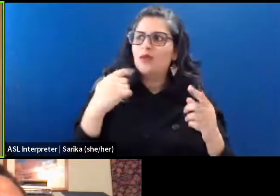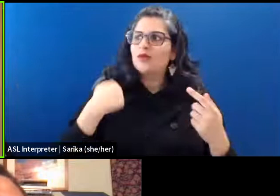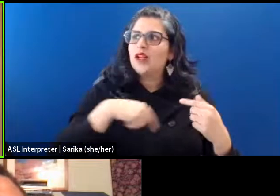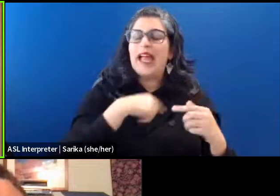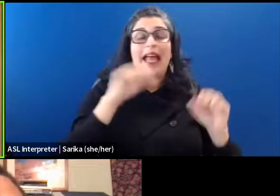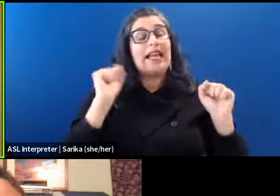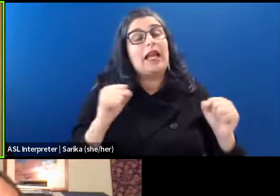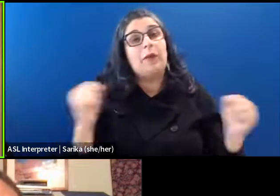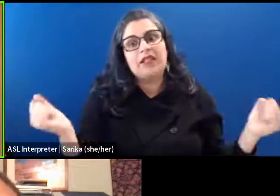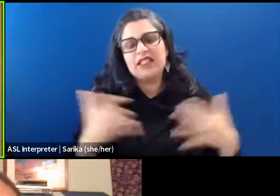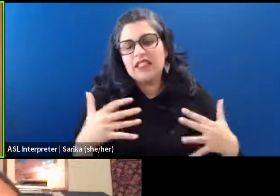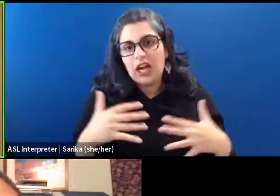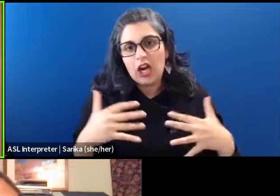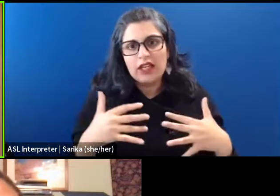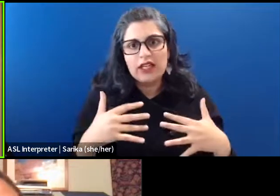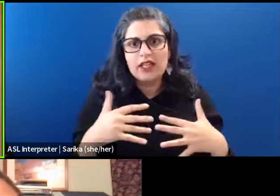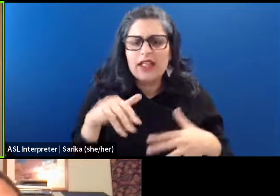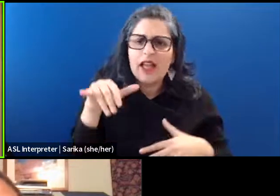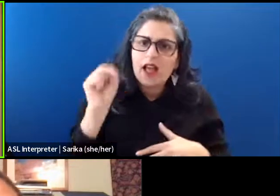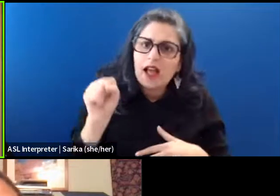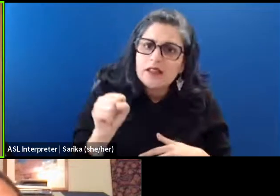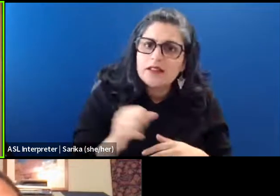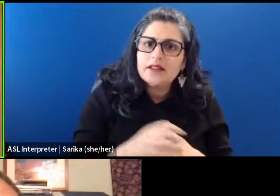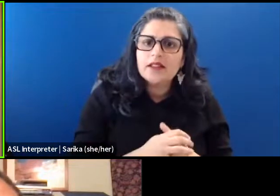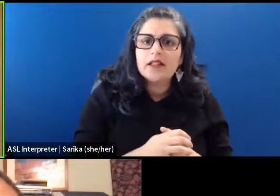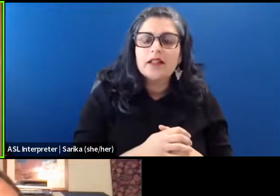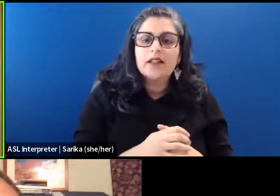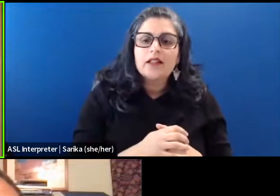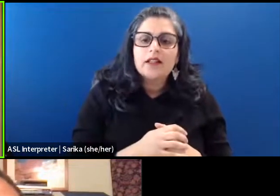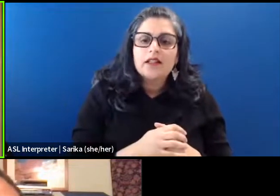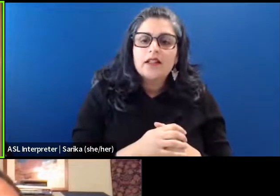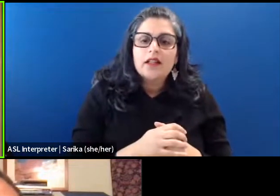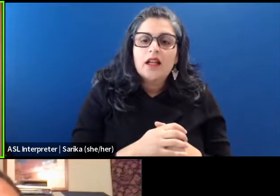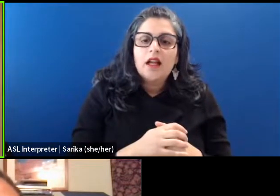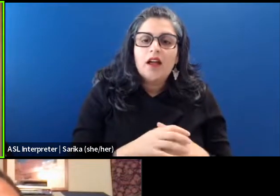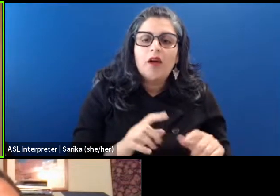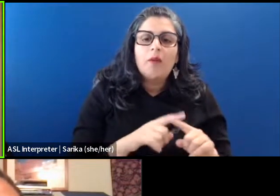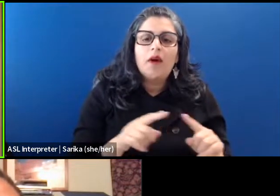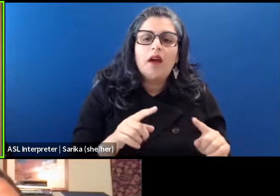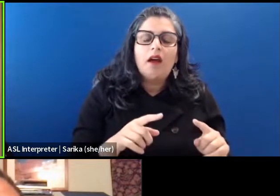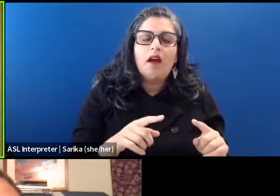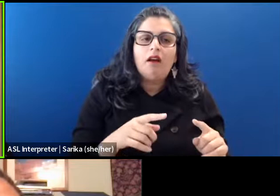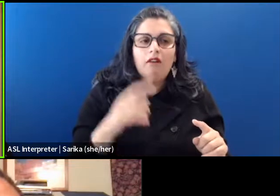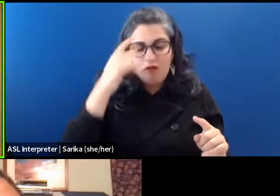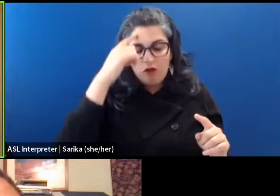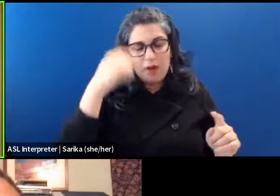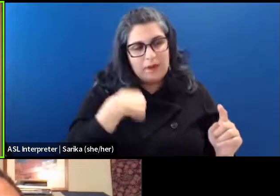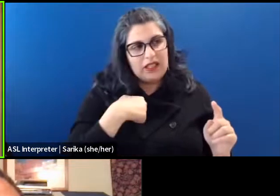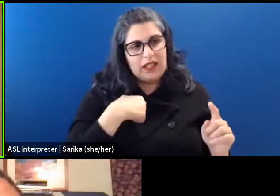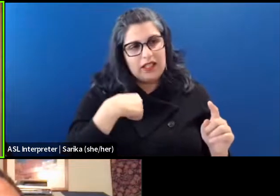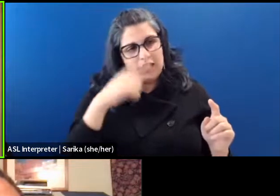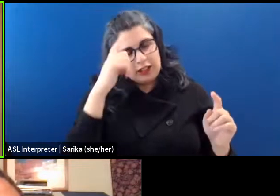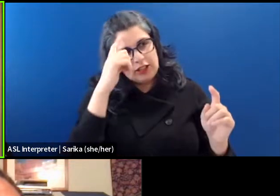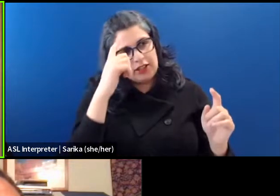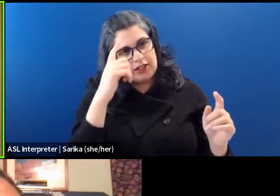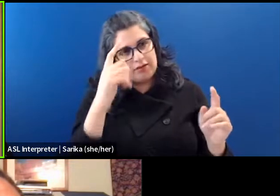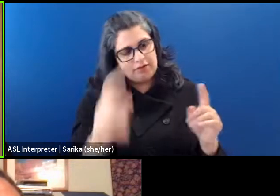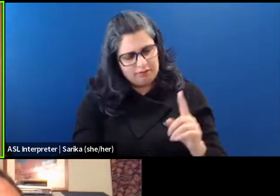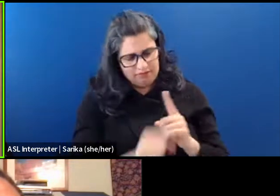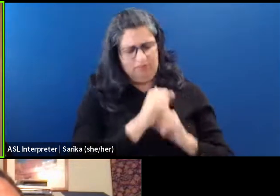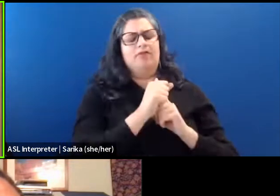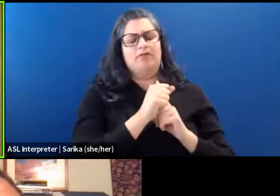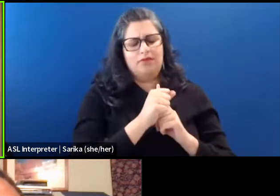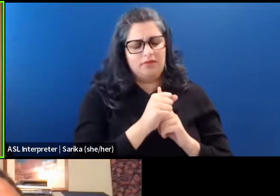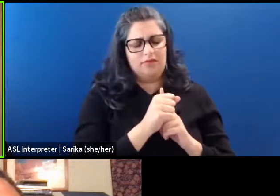scary, for sure. But what I find really profound about this teaching of impermanence, or